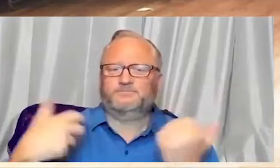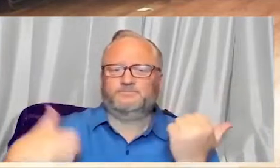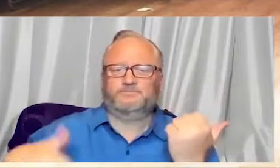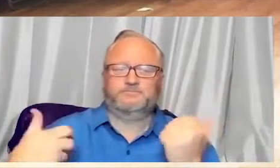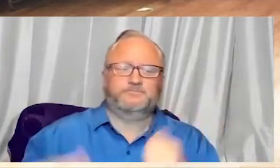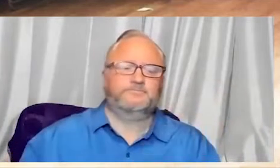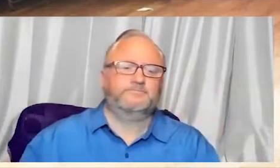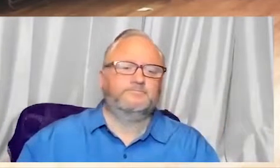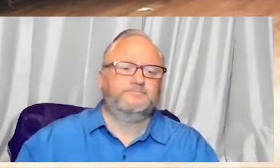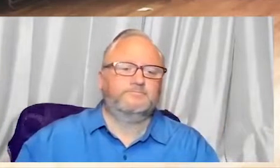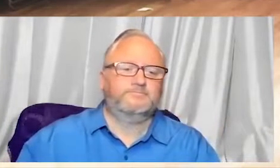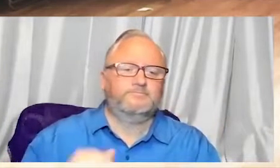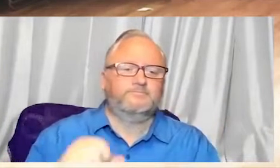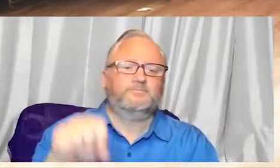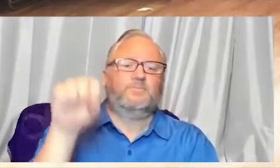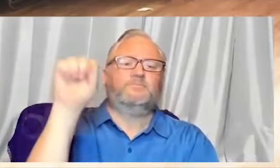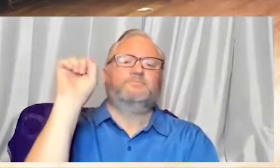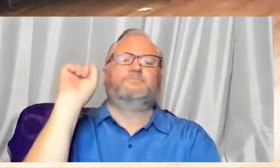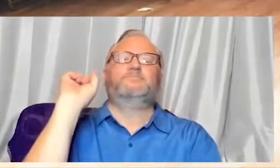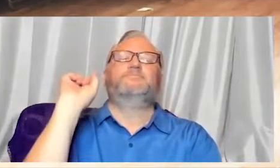and back.